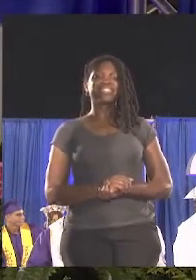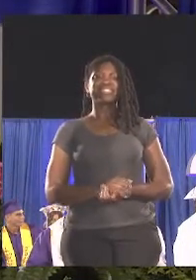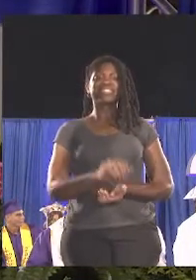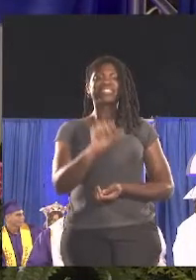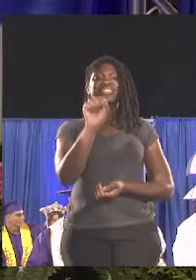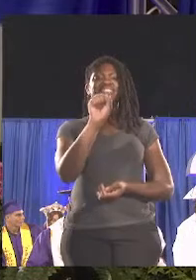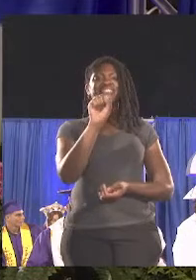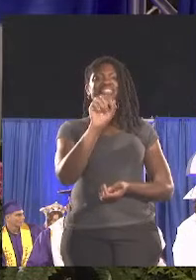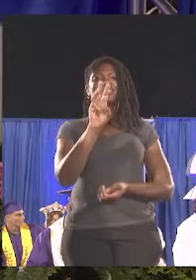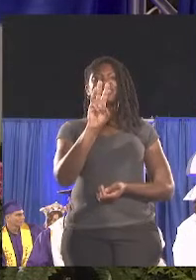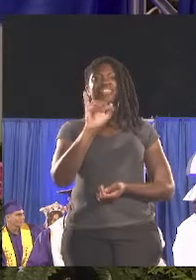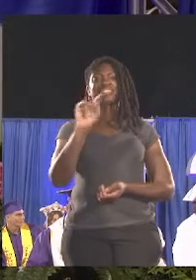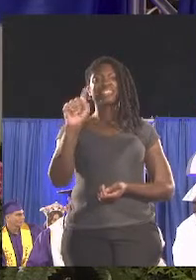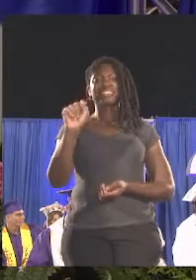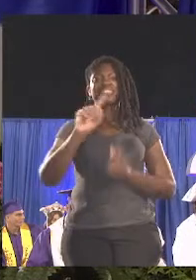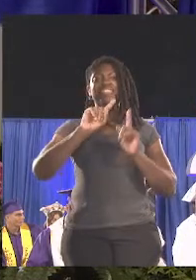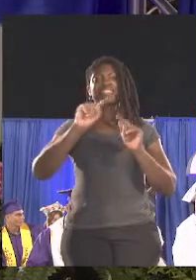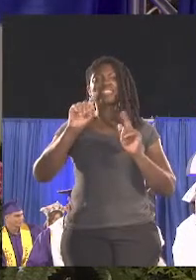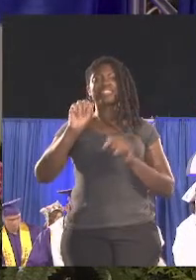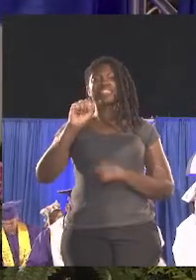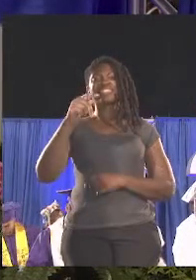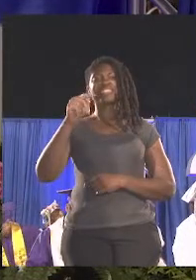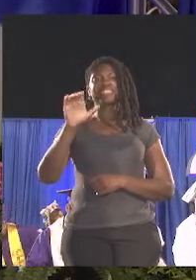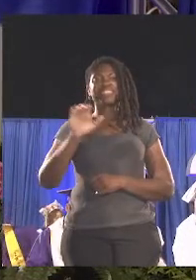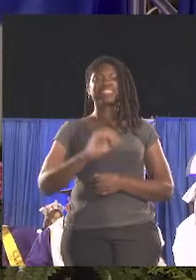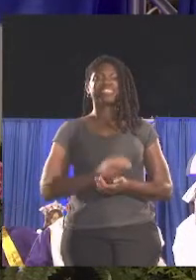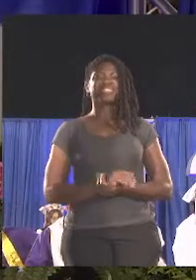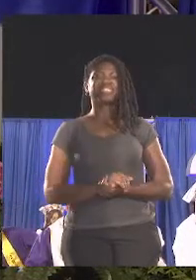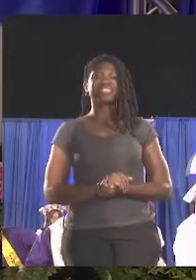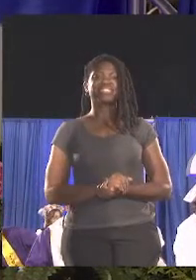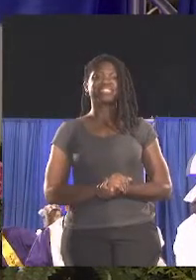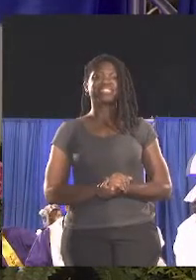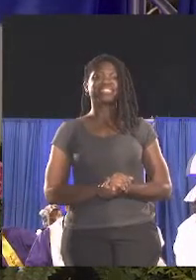Samantha Witt, St. Philip's College.